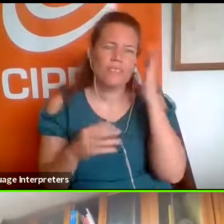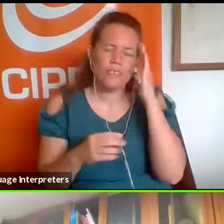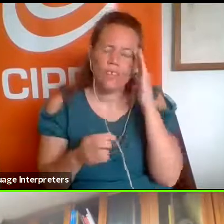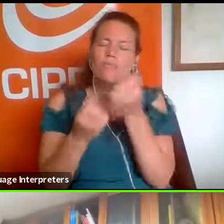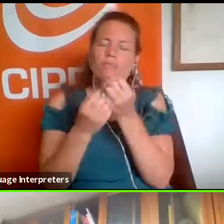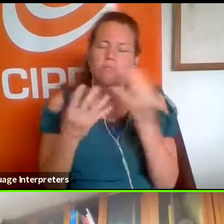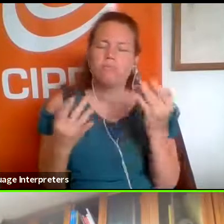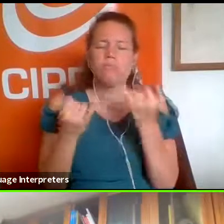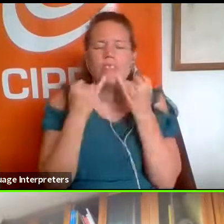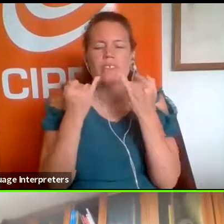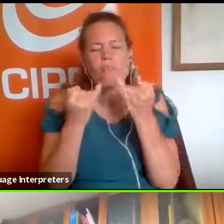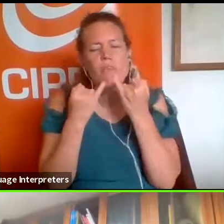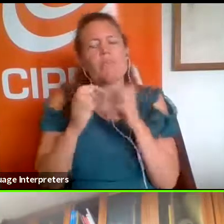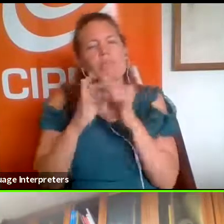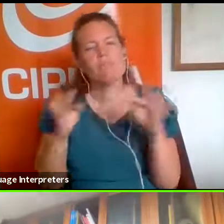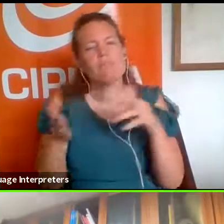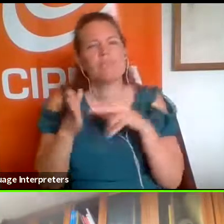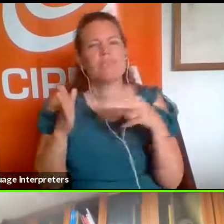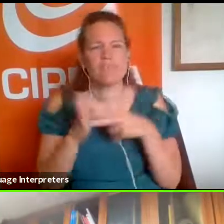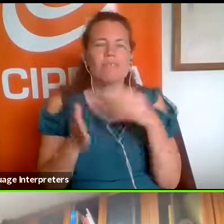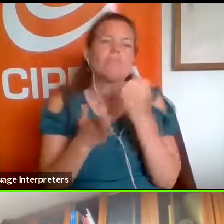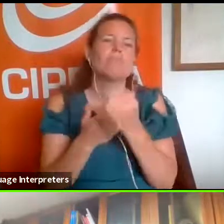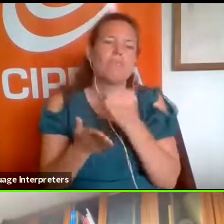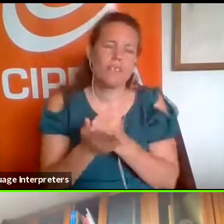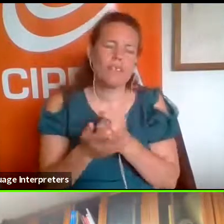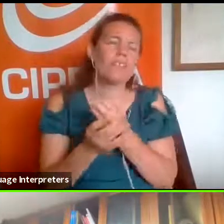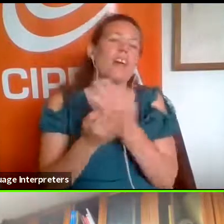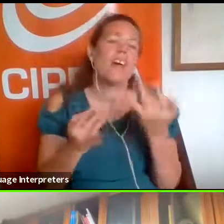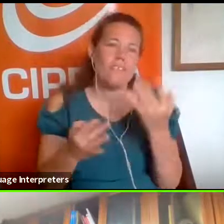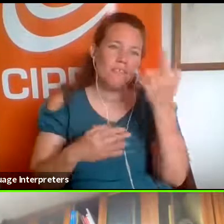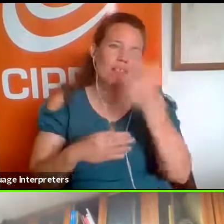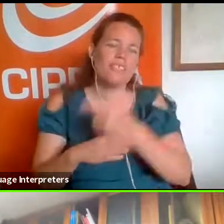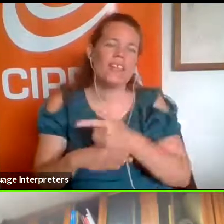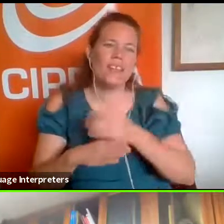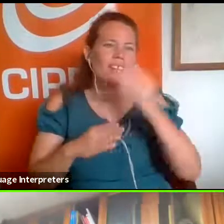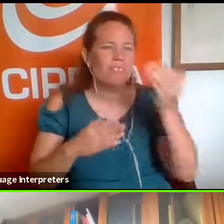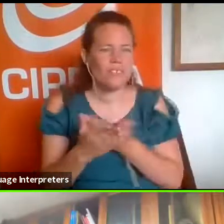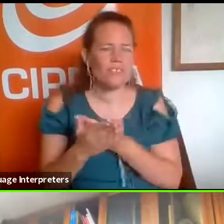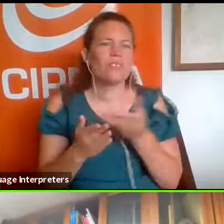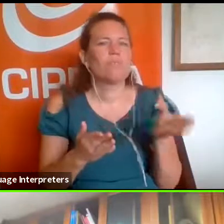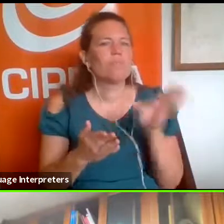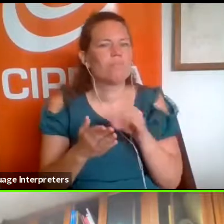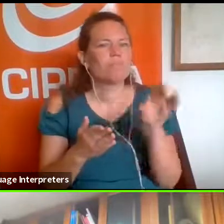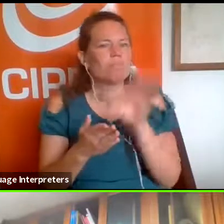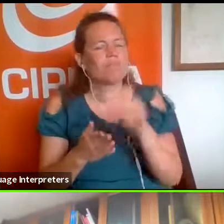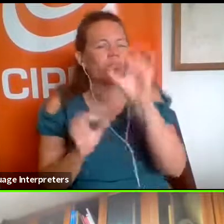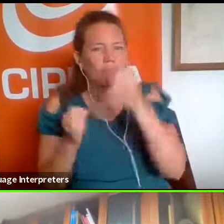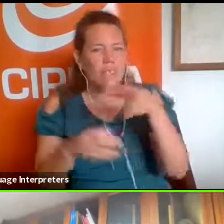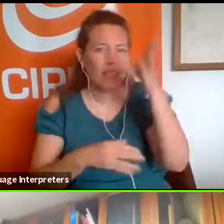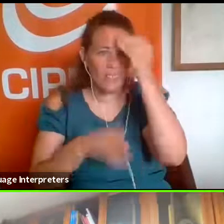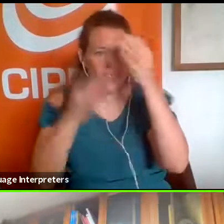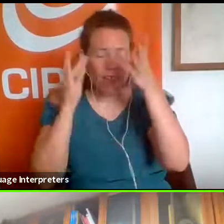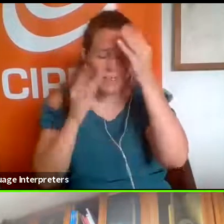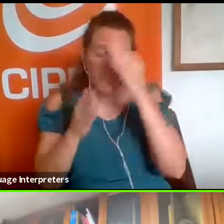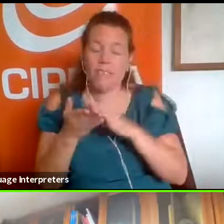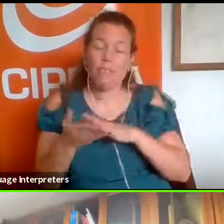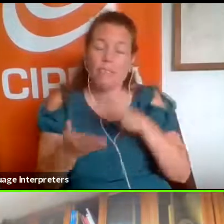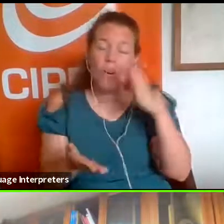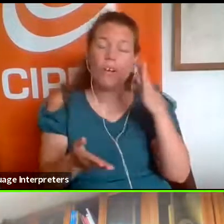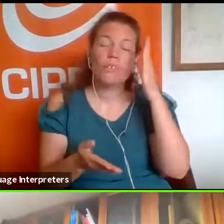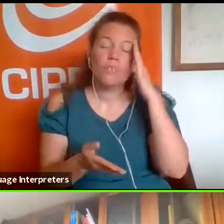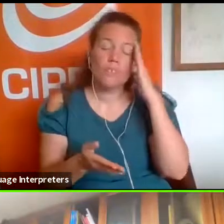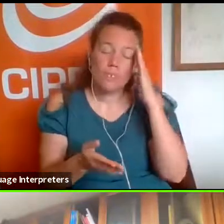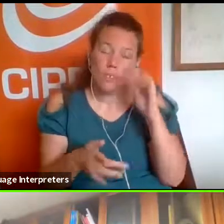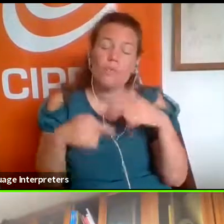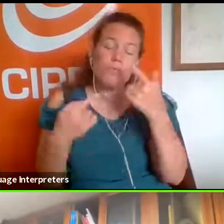different technologies, because every day there's something new to learn. And the more you learn, the more safer you are on the online platform. But you